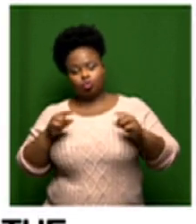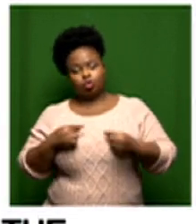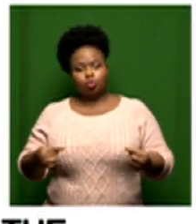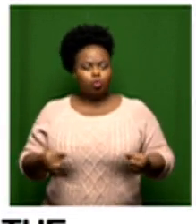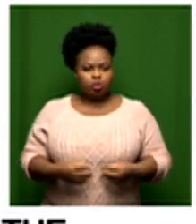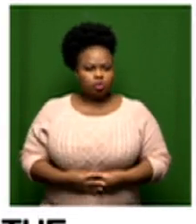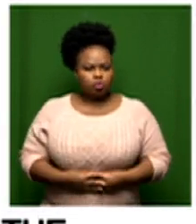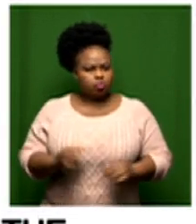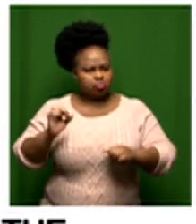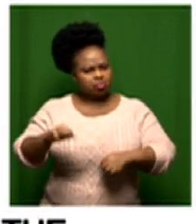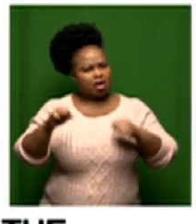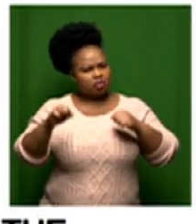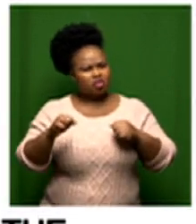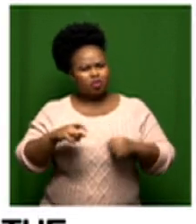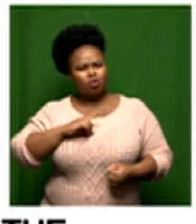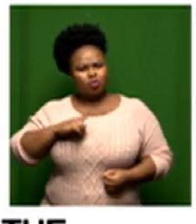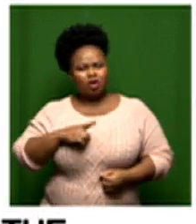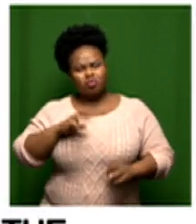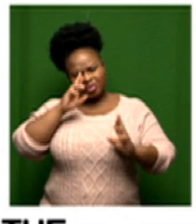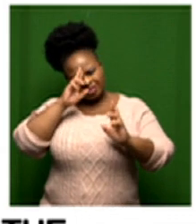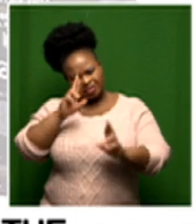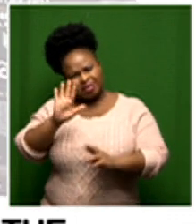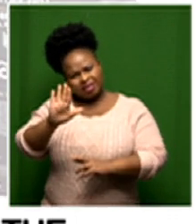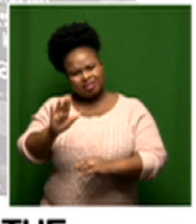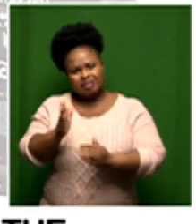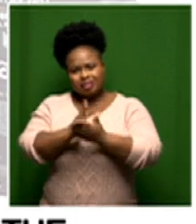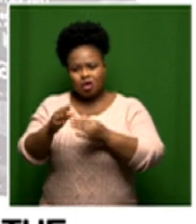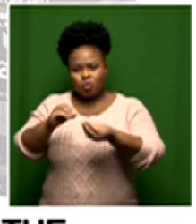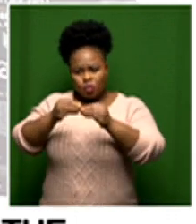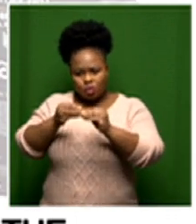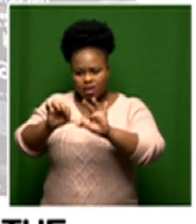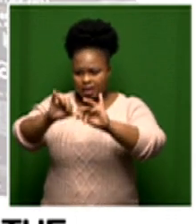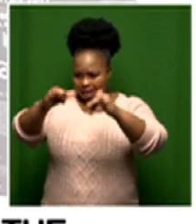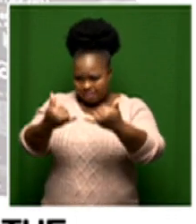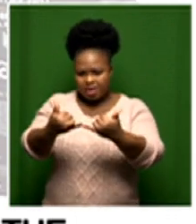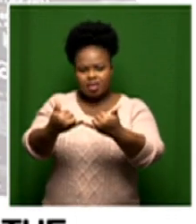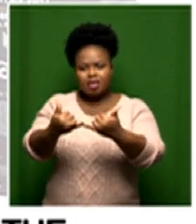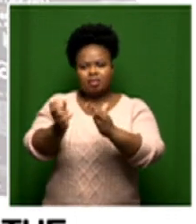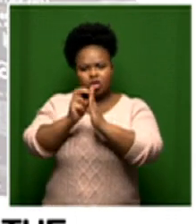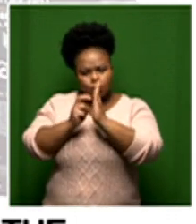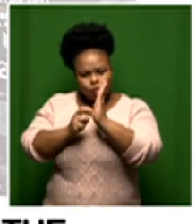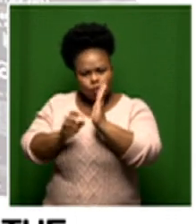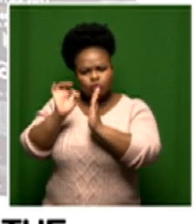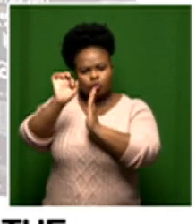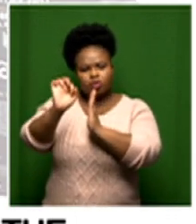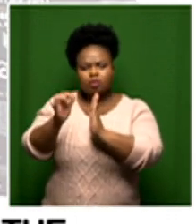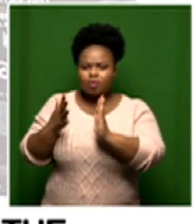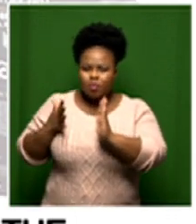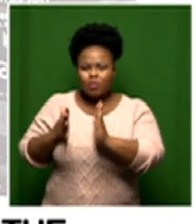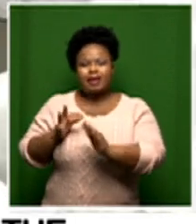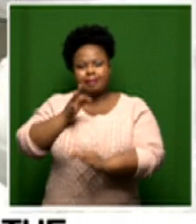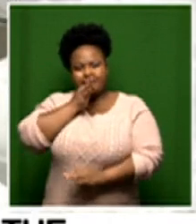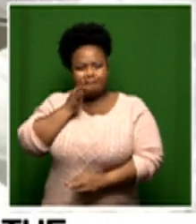kind of agreement to respect the terms that those who are manufacturing are actually wishing to keep